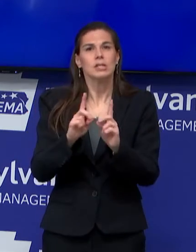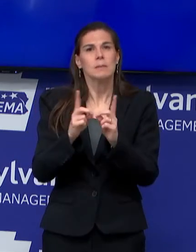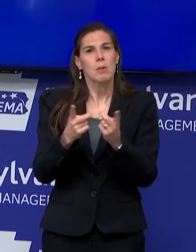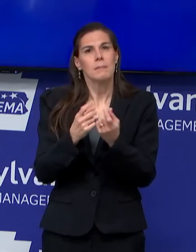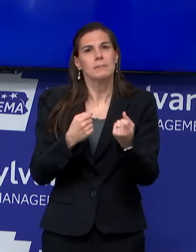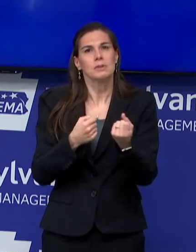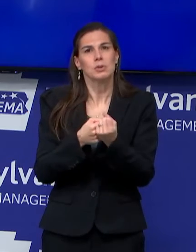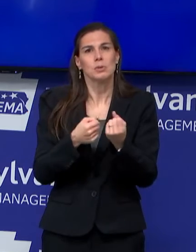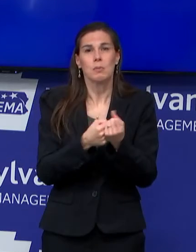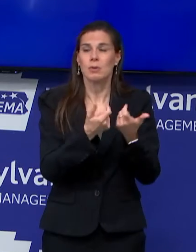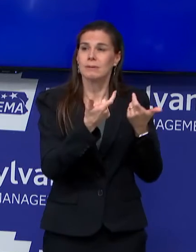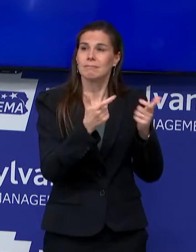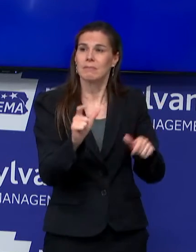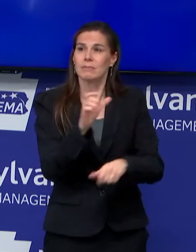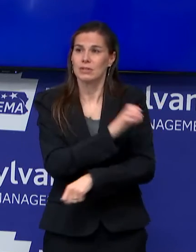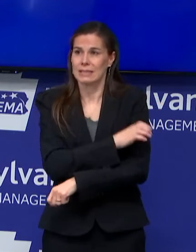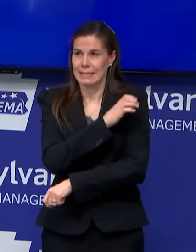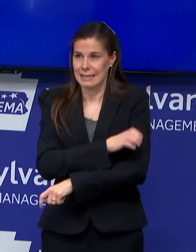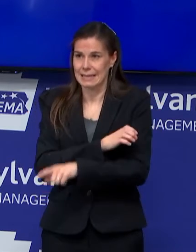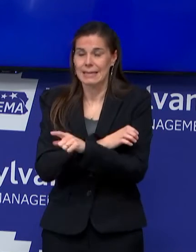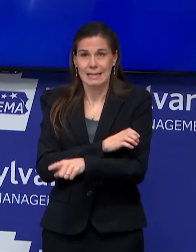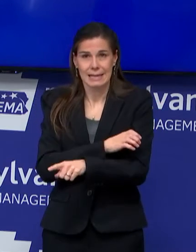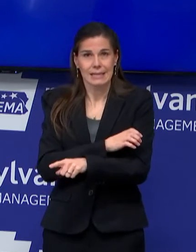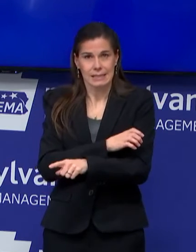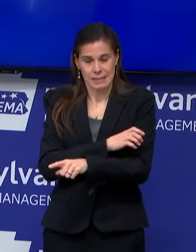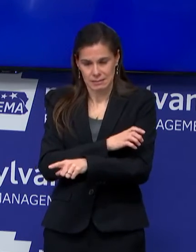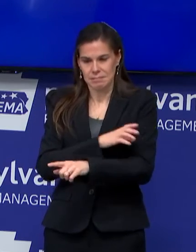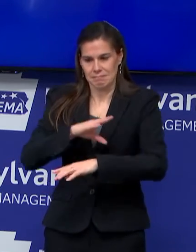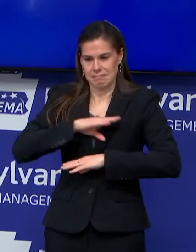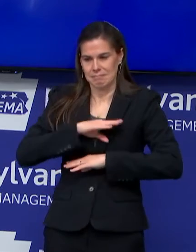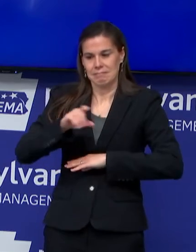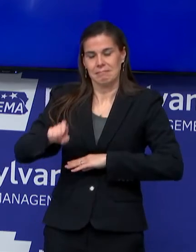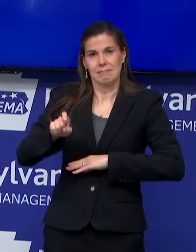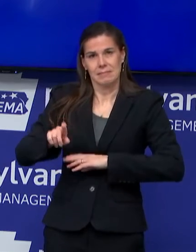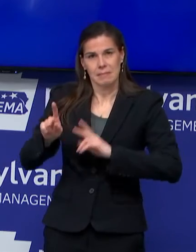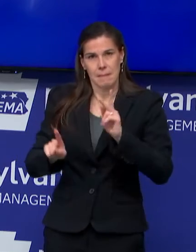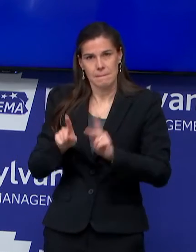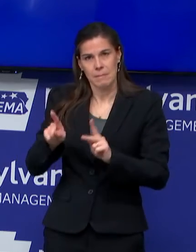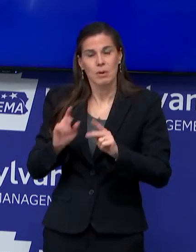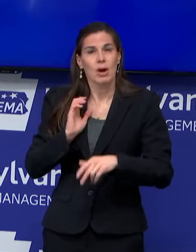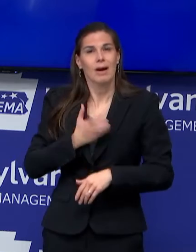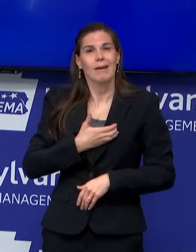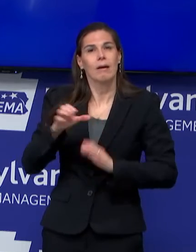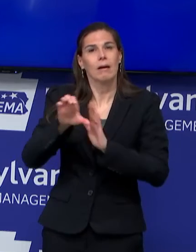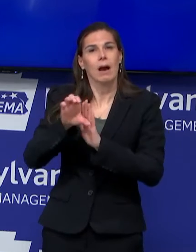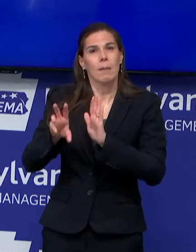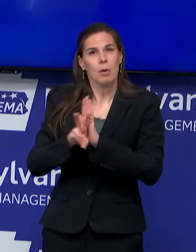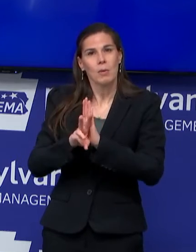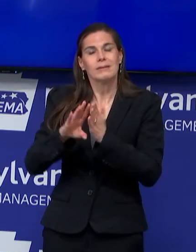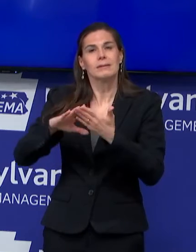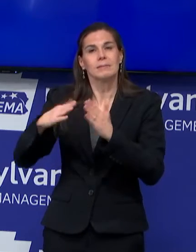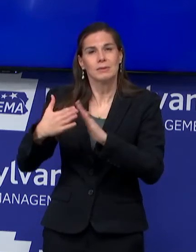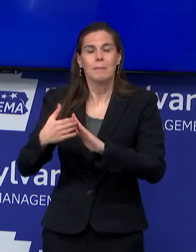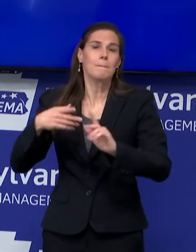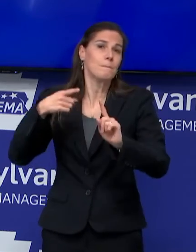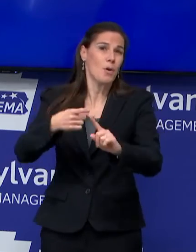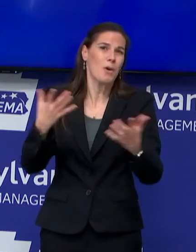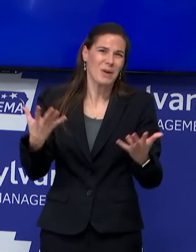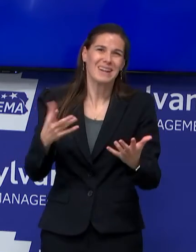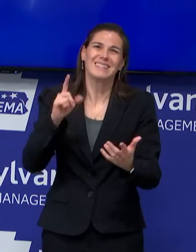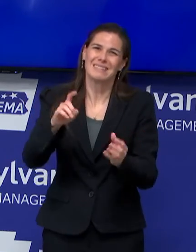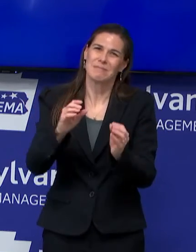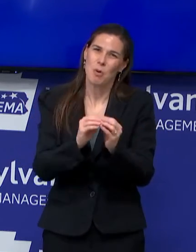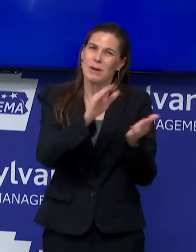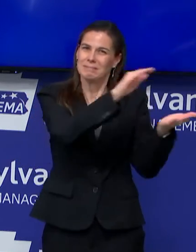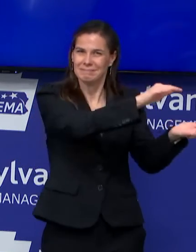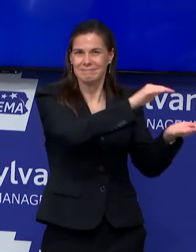large clinics to, of course, be able to meet the needs of individuals in our Commonwealth's communities. But the point is we need more vaccine